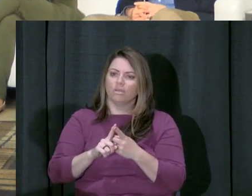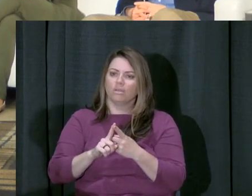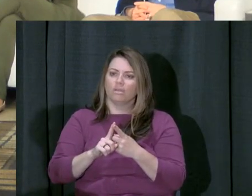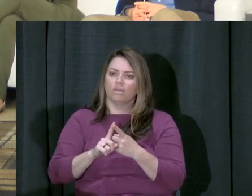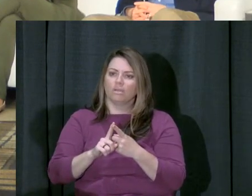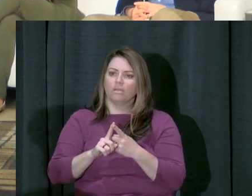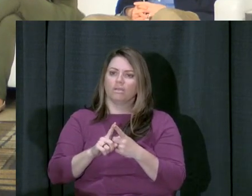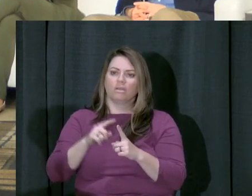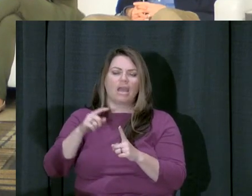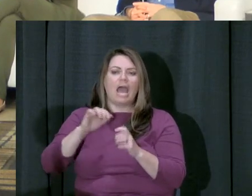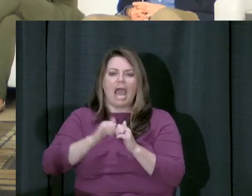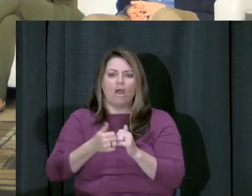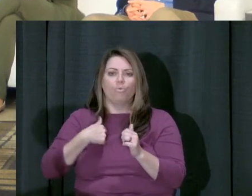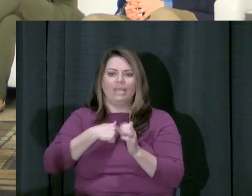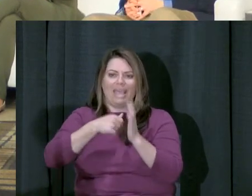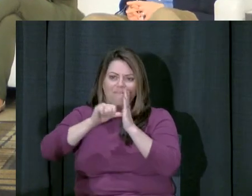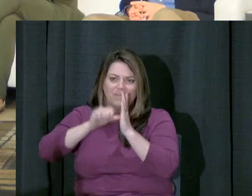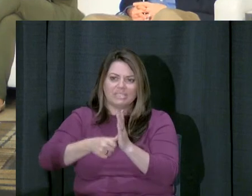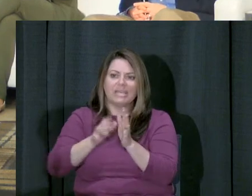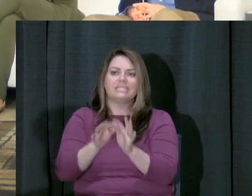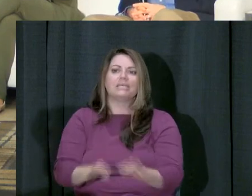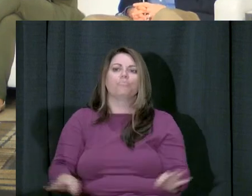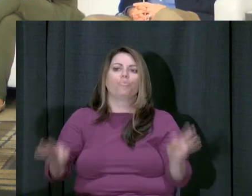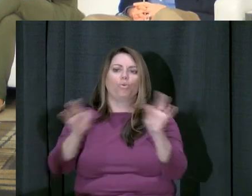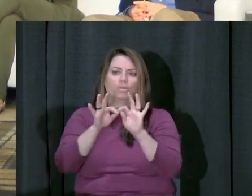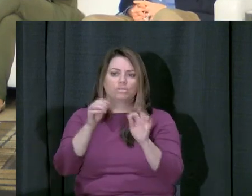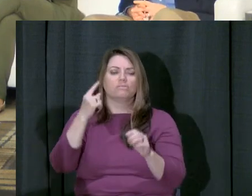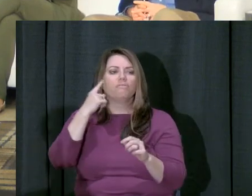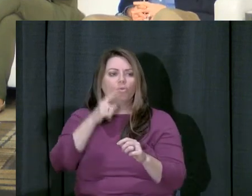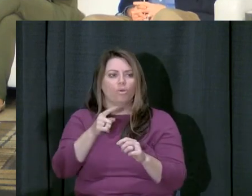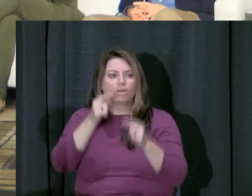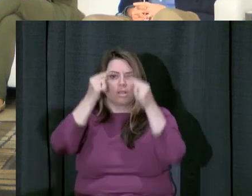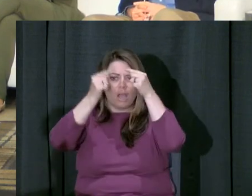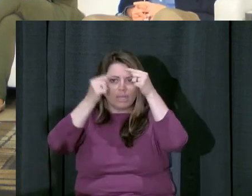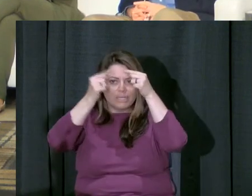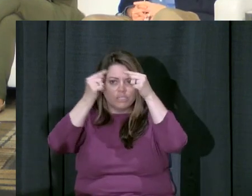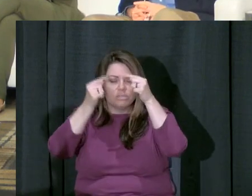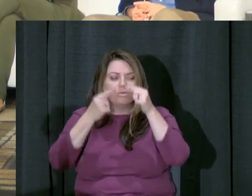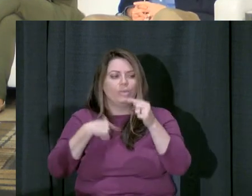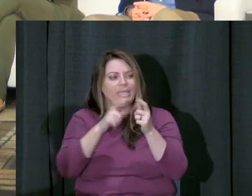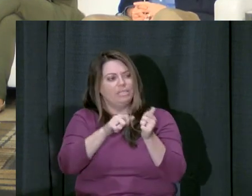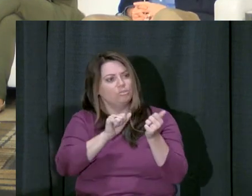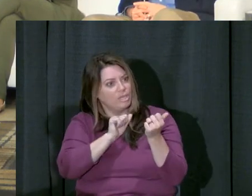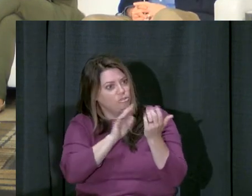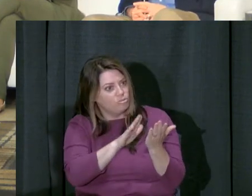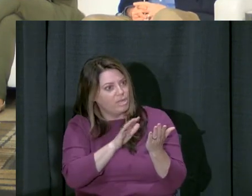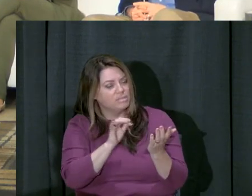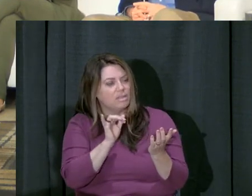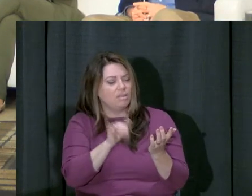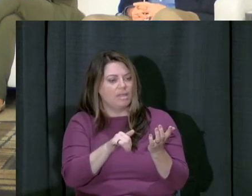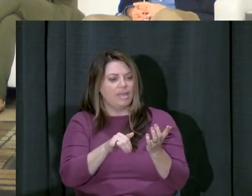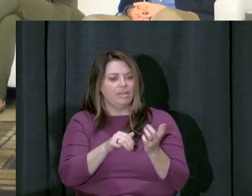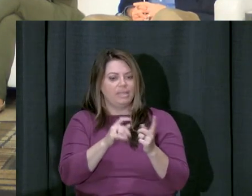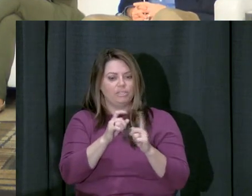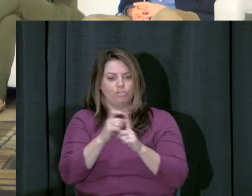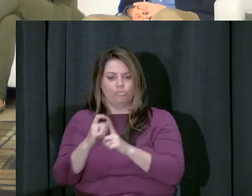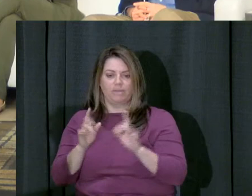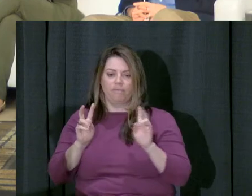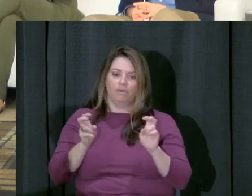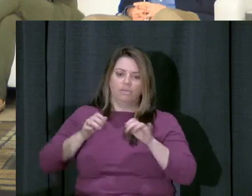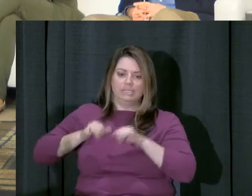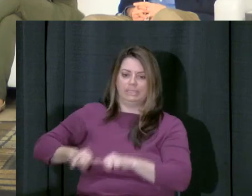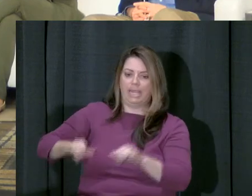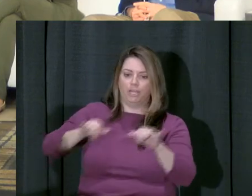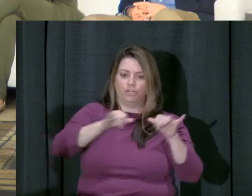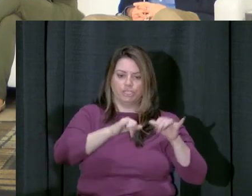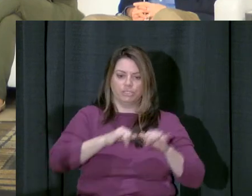he emphasized the importance of cognition in those aspects that we needed to address, which in terms of standards and laws